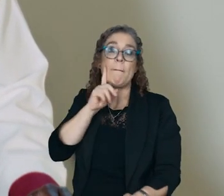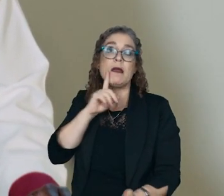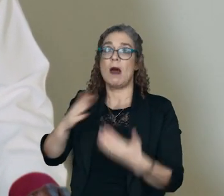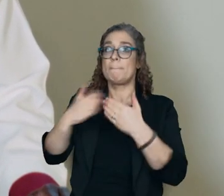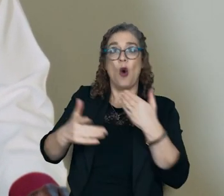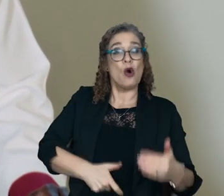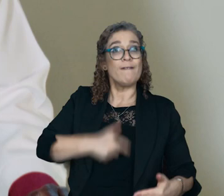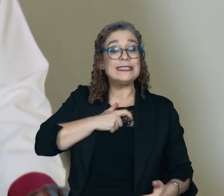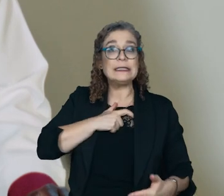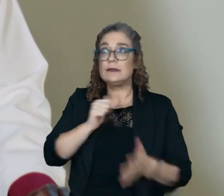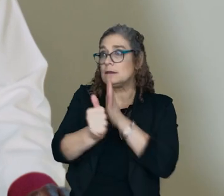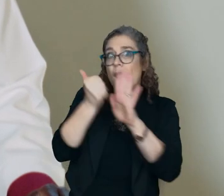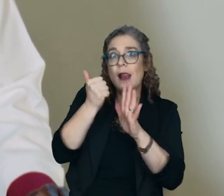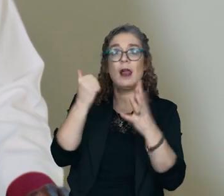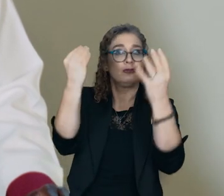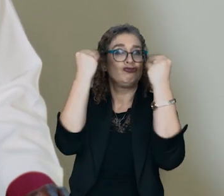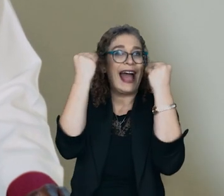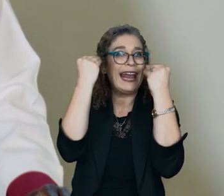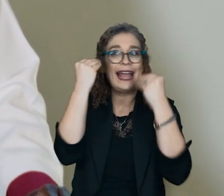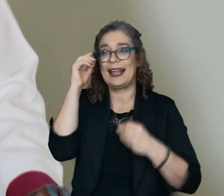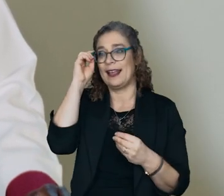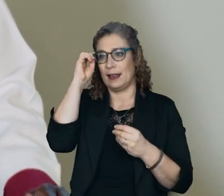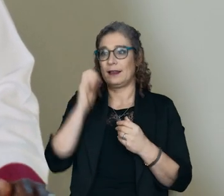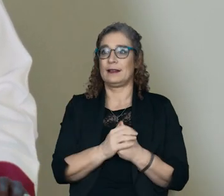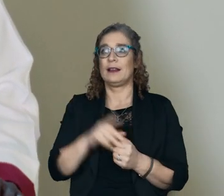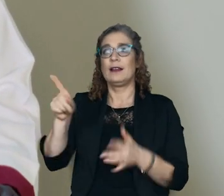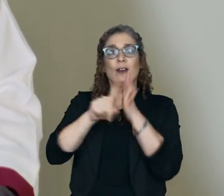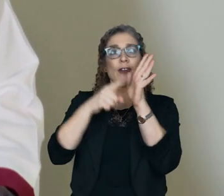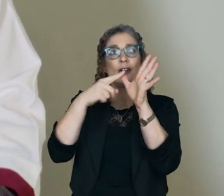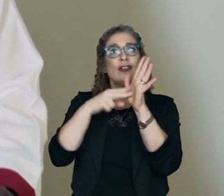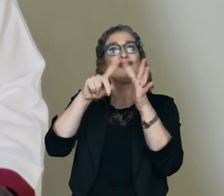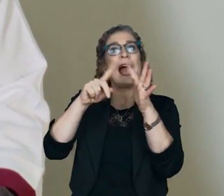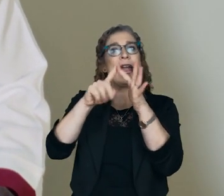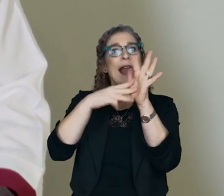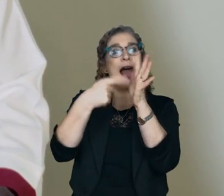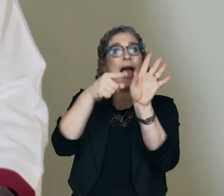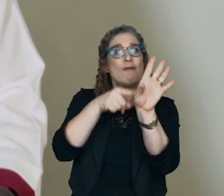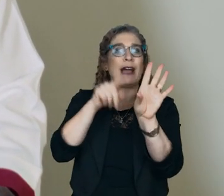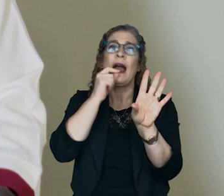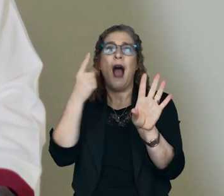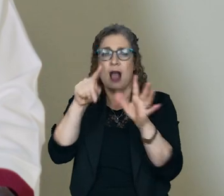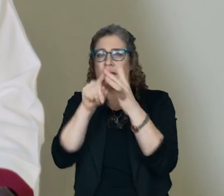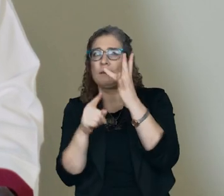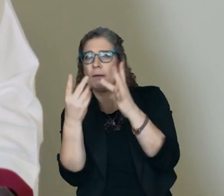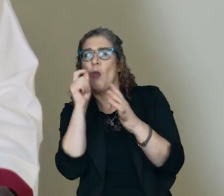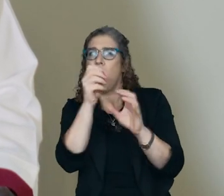with confidence. Here, Jane Namure and Caloran Welby tell us more.